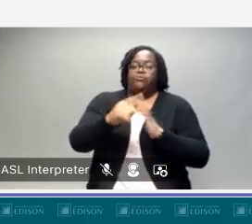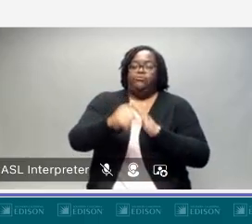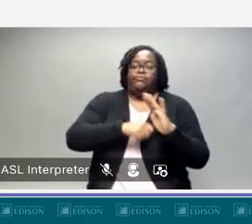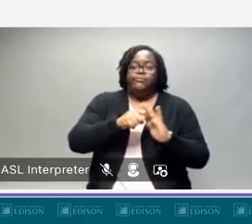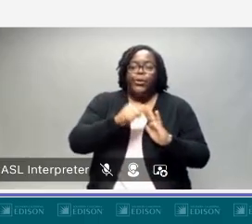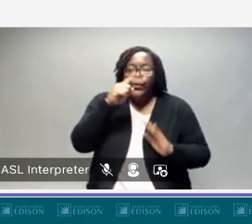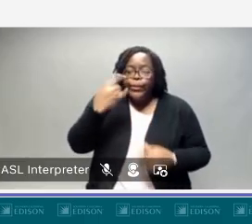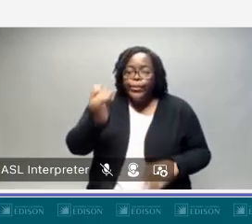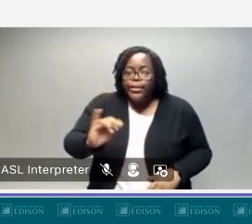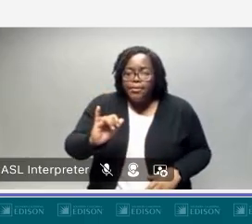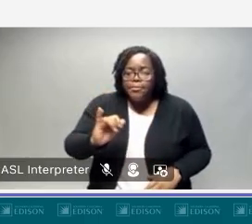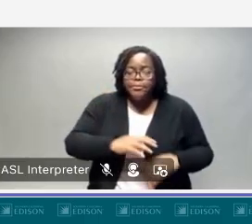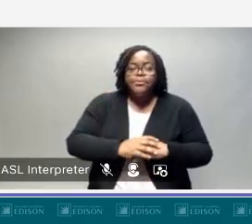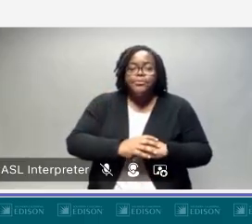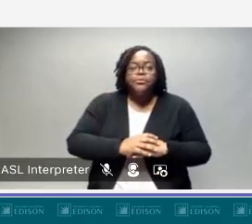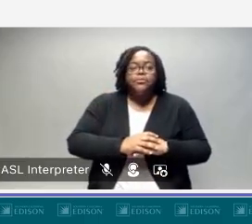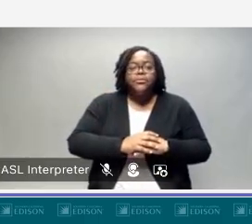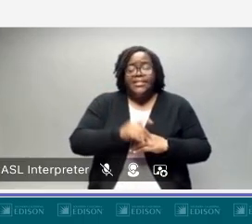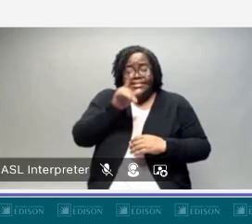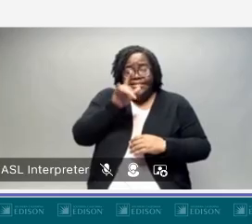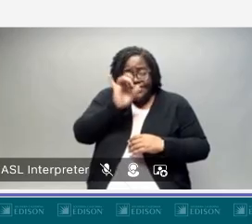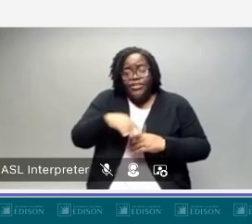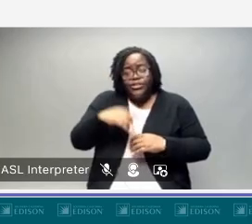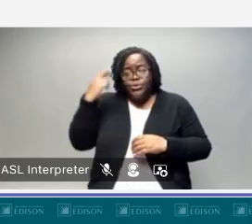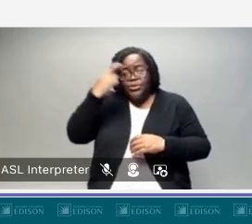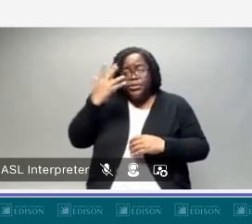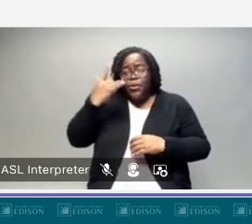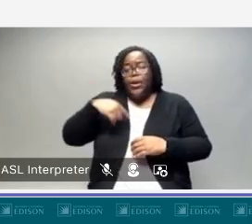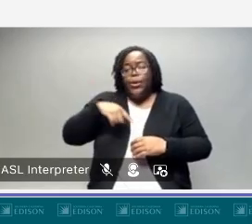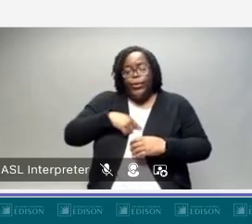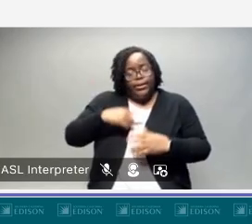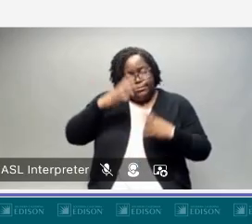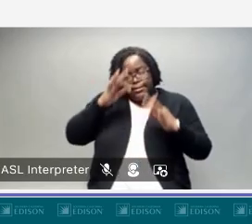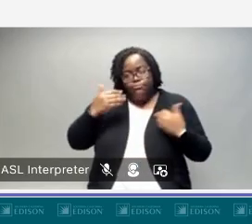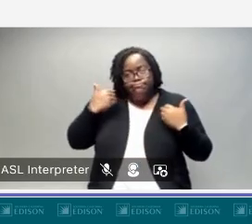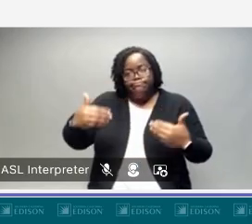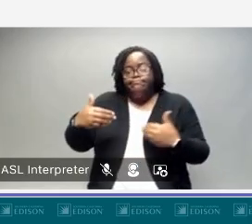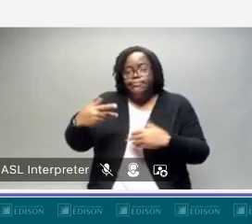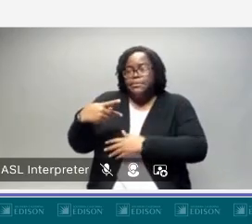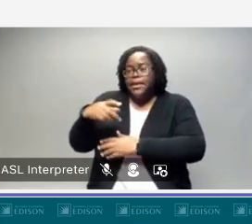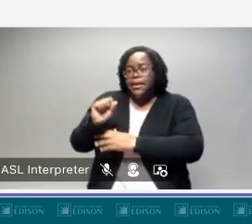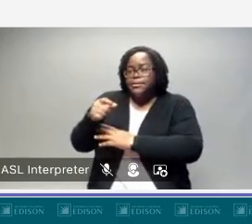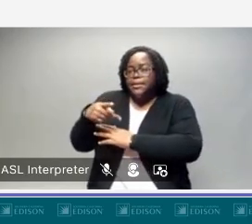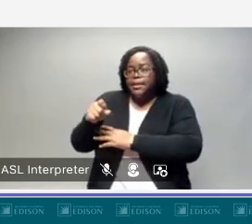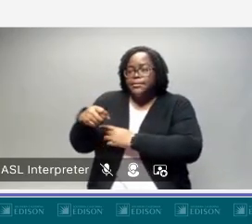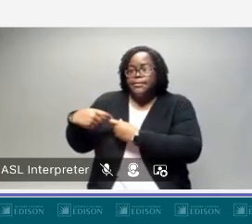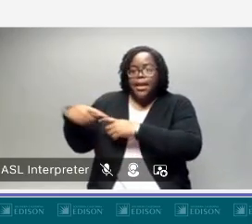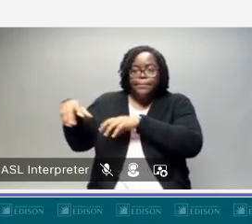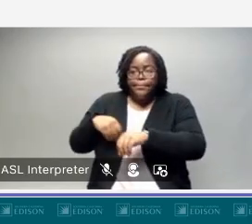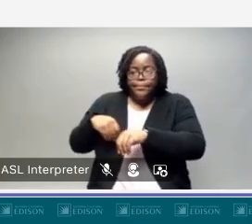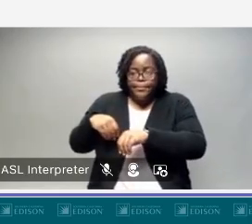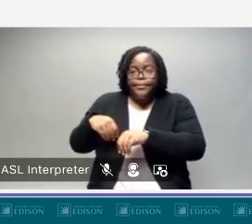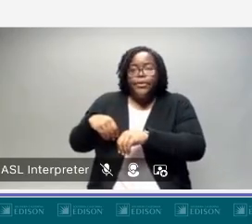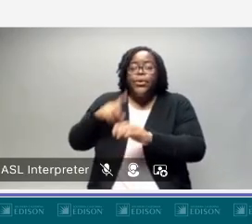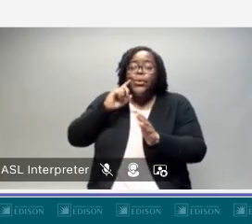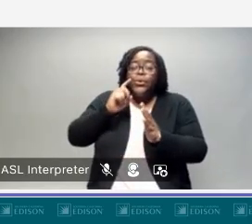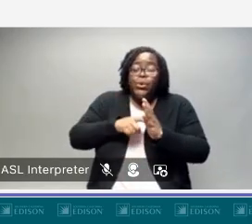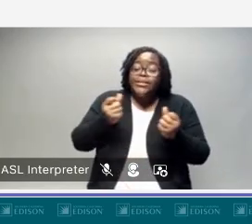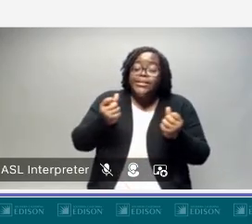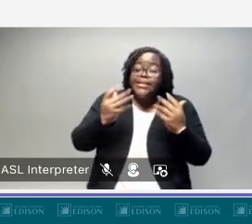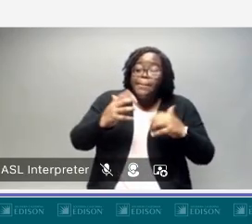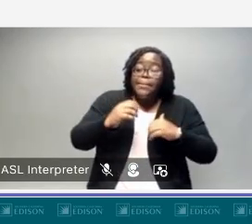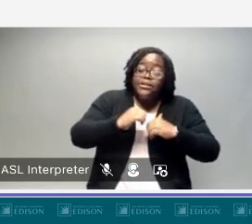is essentially why we're doing PSPS. And you'll see the dramatic rise. This is structures lost. You'll see